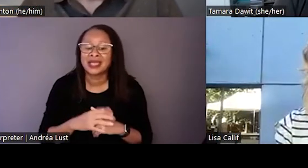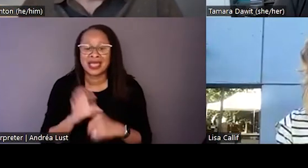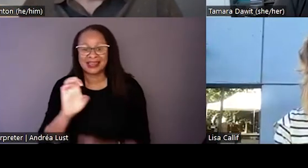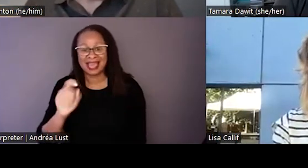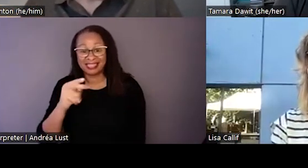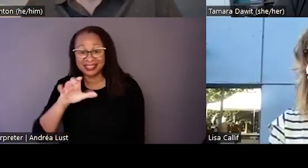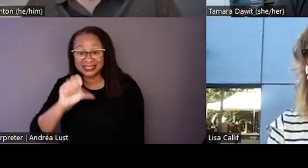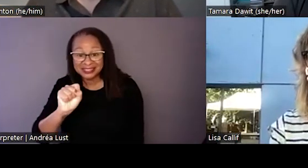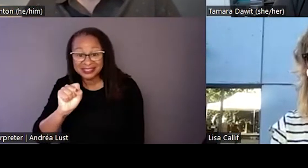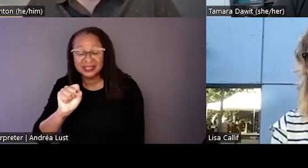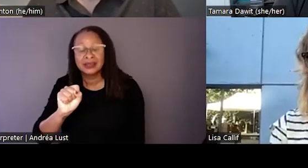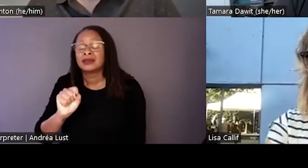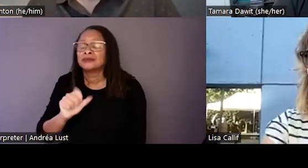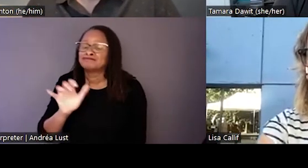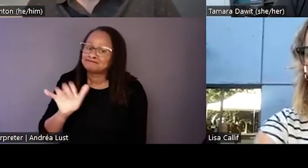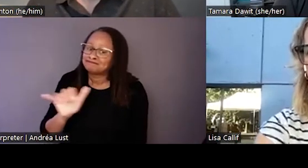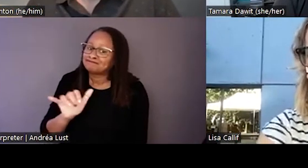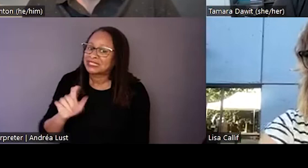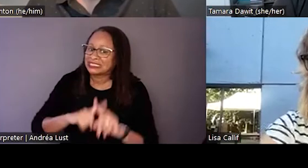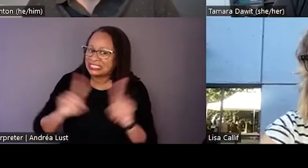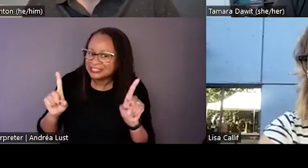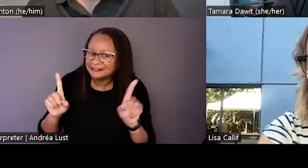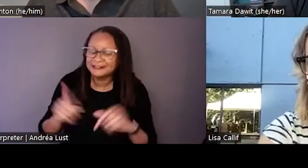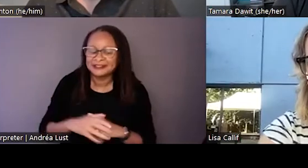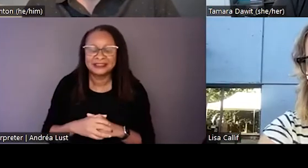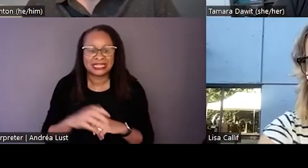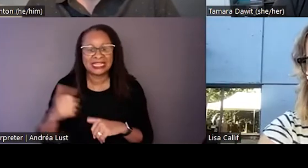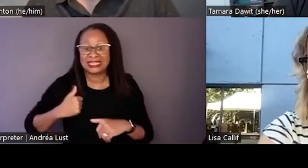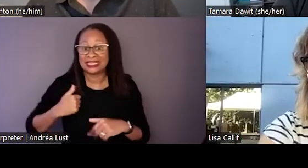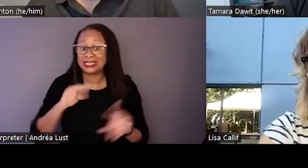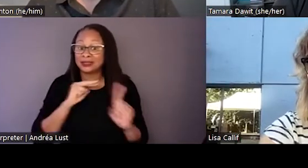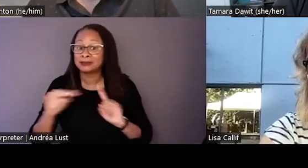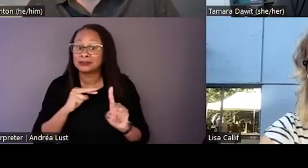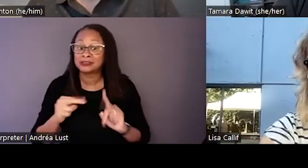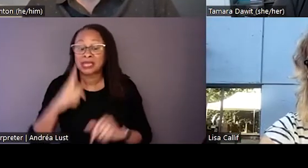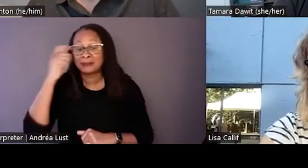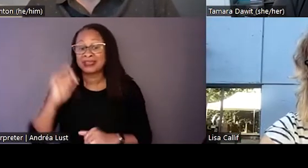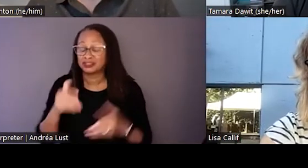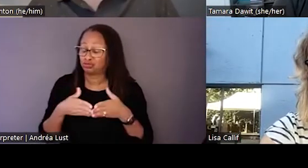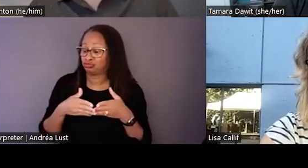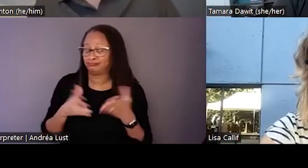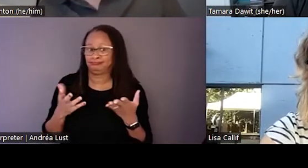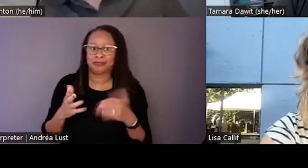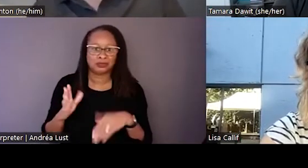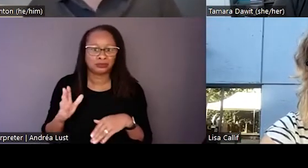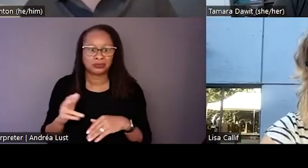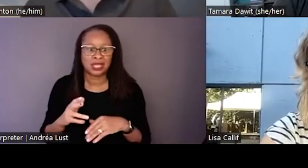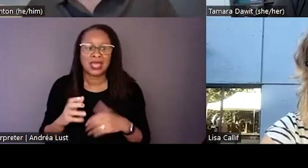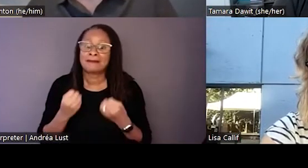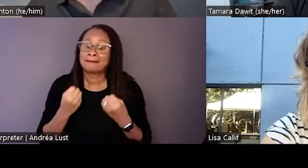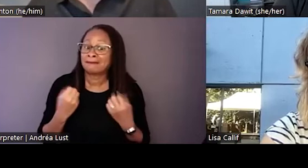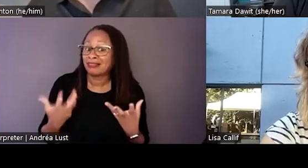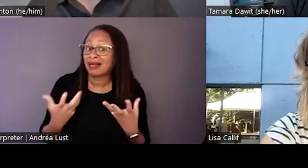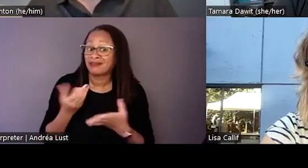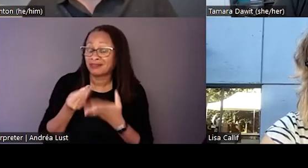of financing, it's quite different in the Canadian perspective because generally, a lot of the money is coming